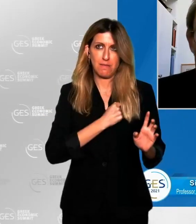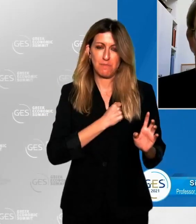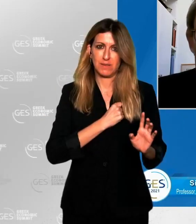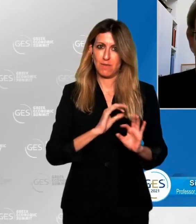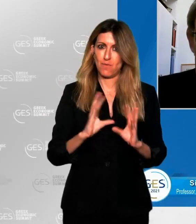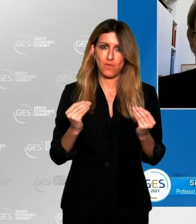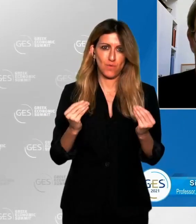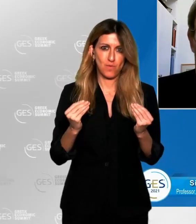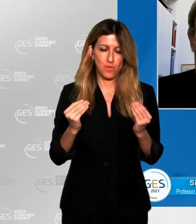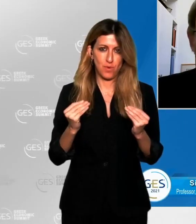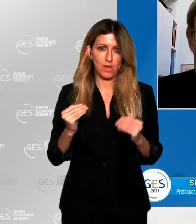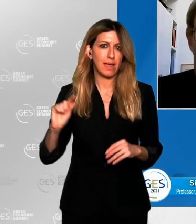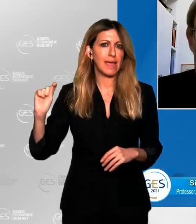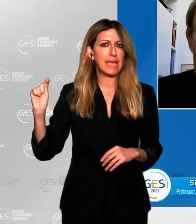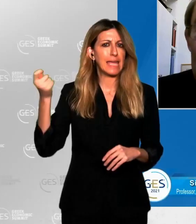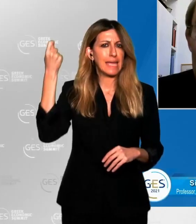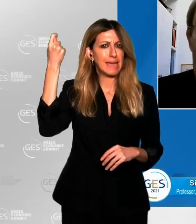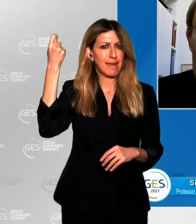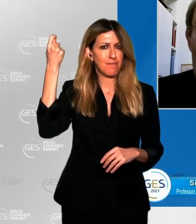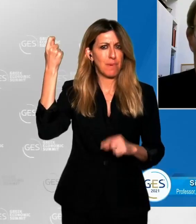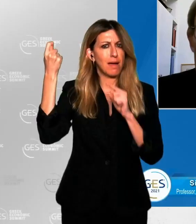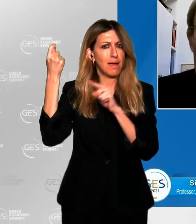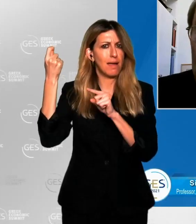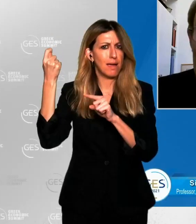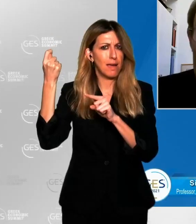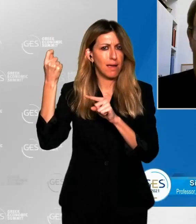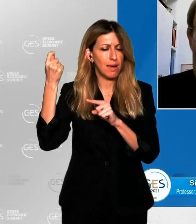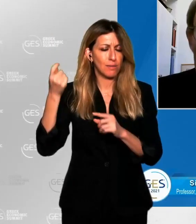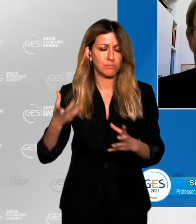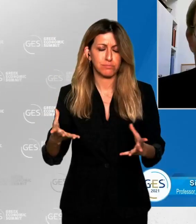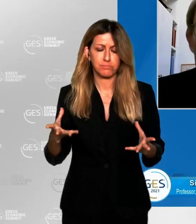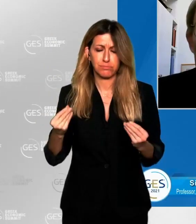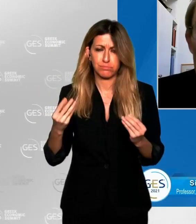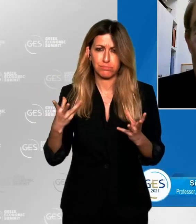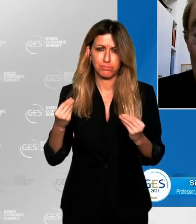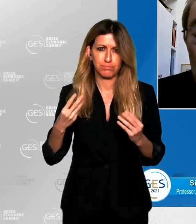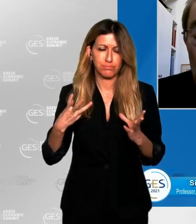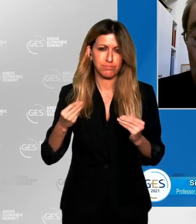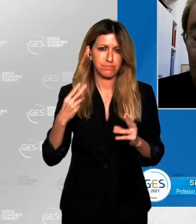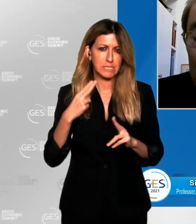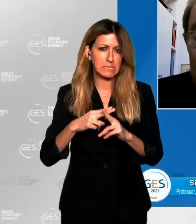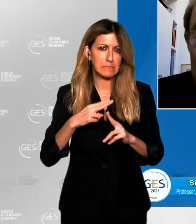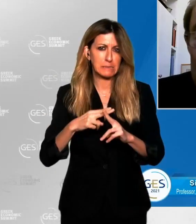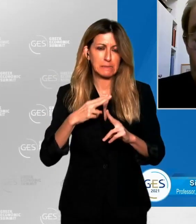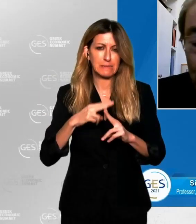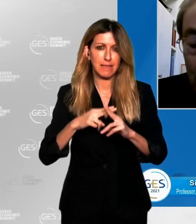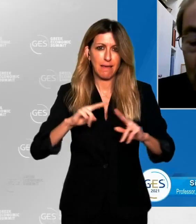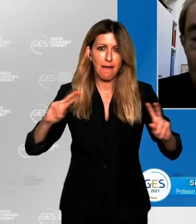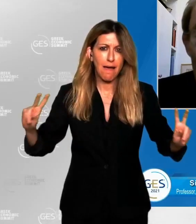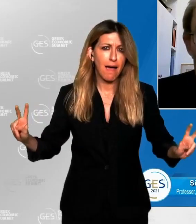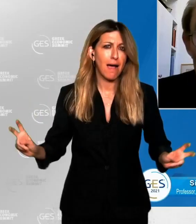that electricity was a much bigger invention and a much bigger industrial revolution